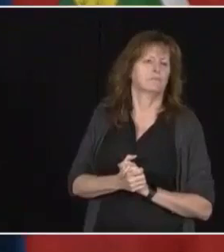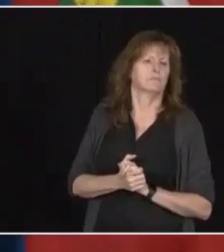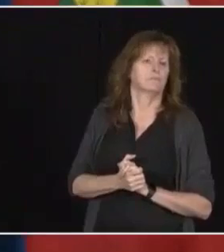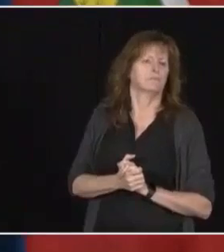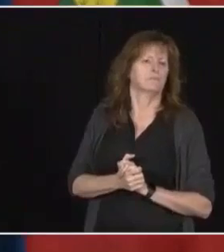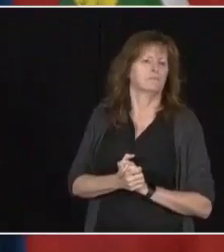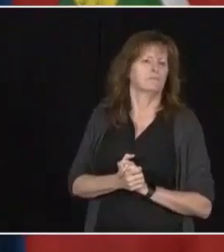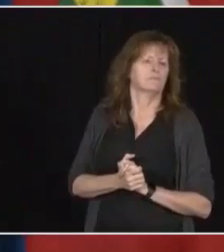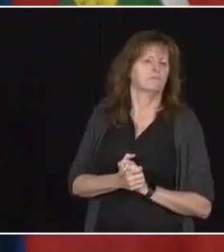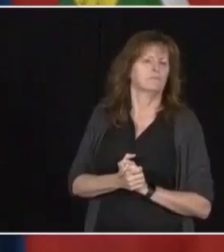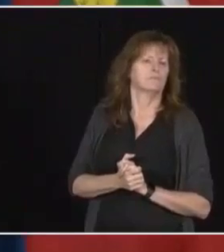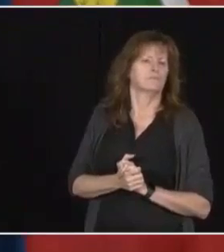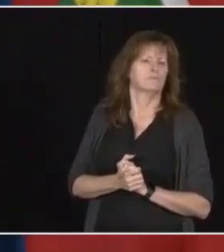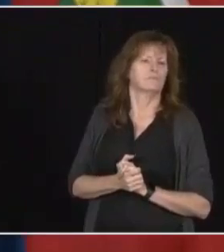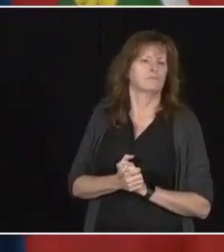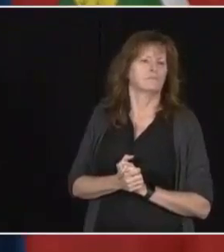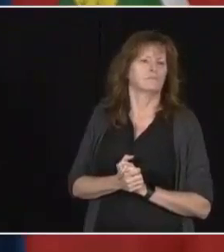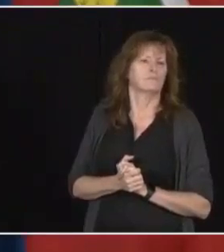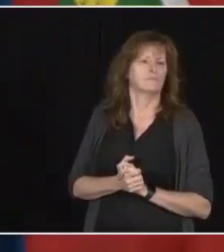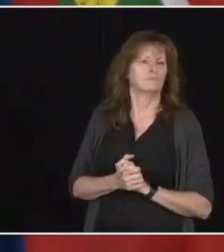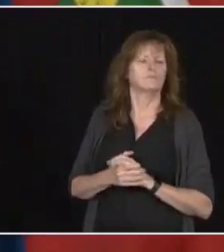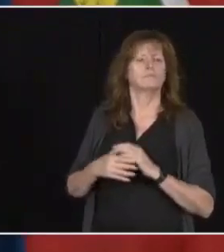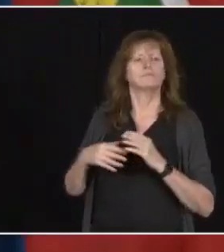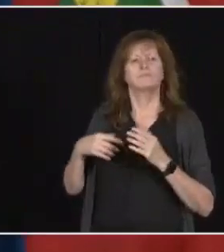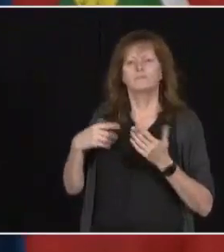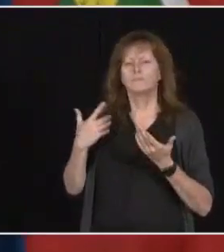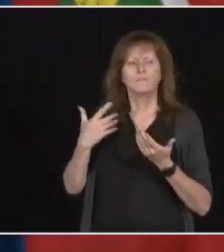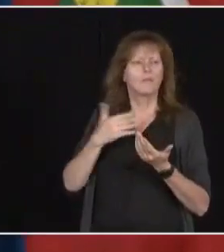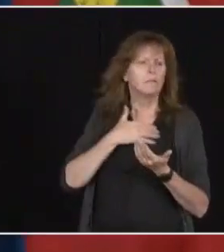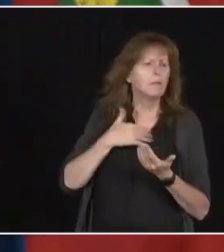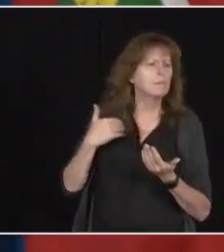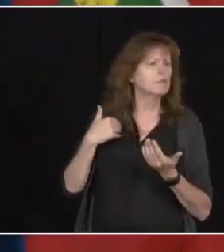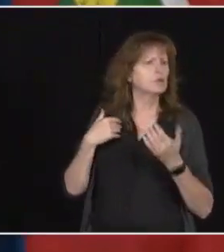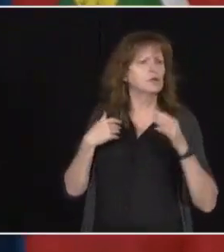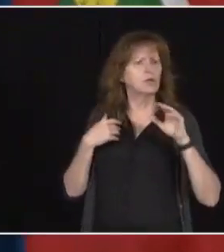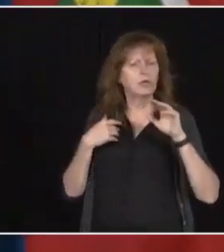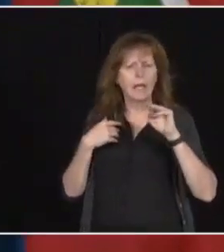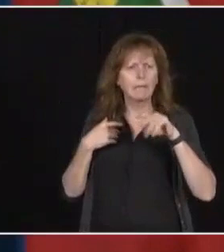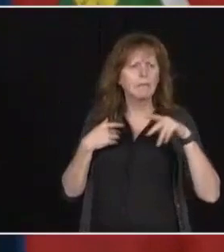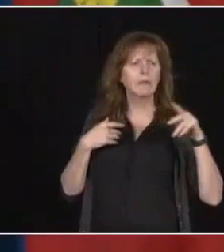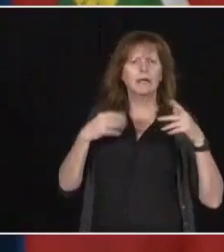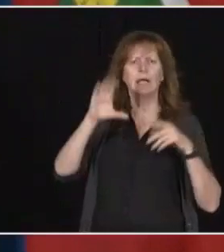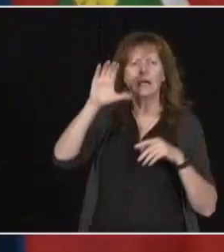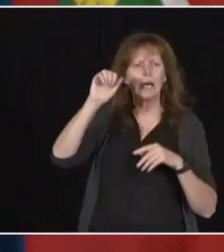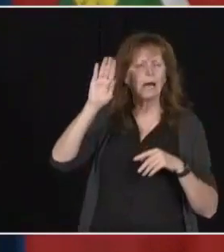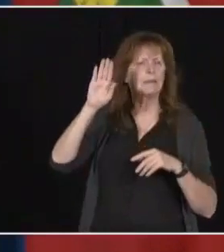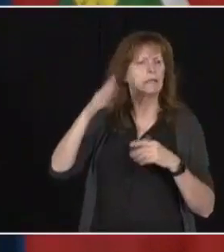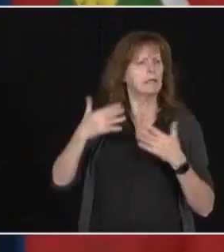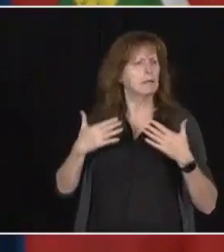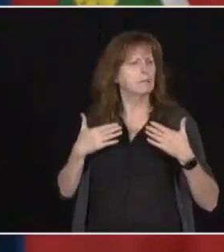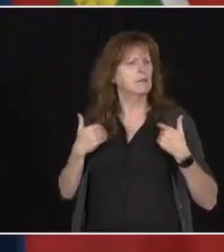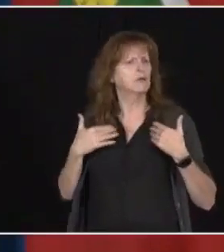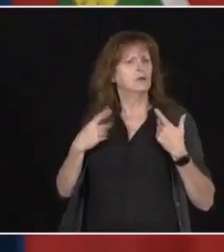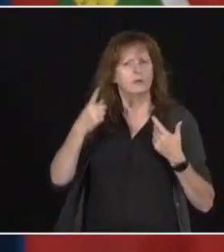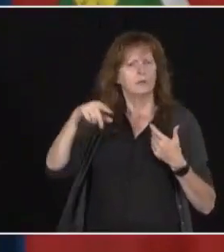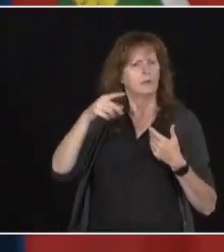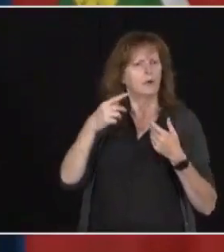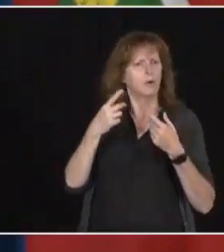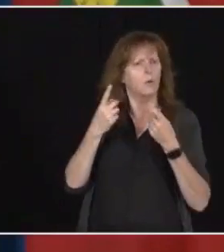by members of Cabinet around potential exposure to cases of